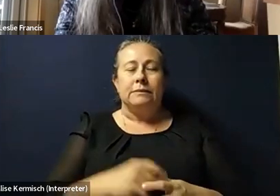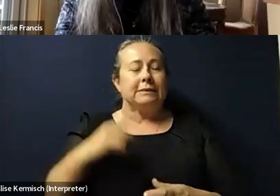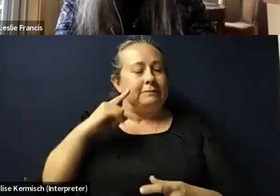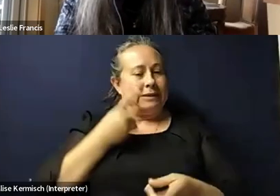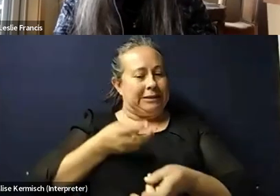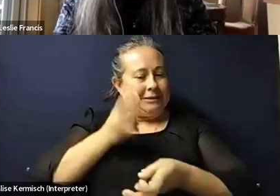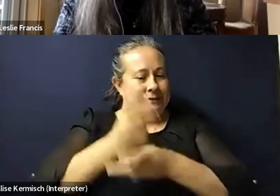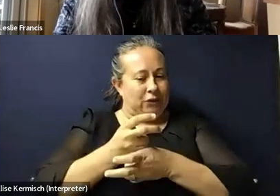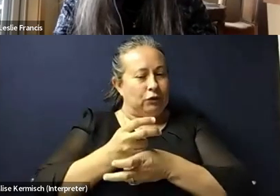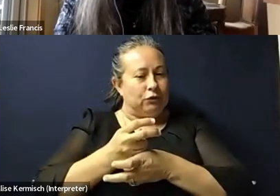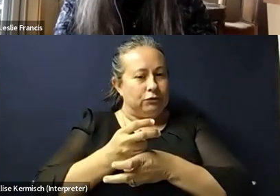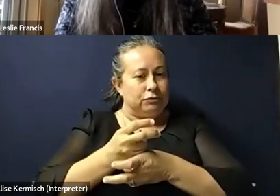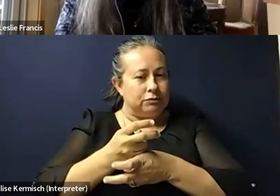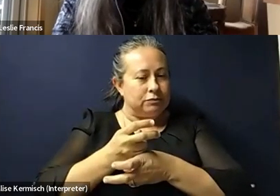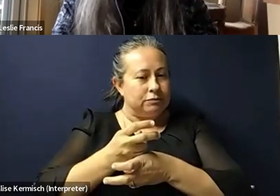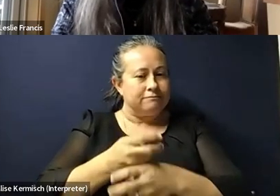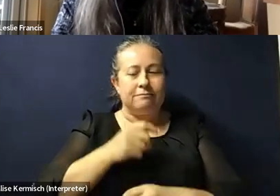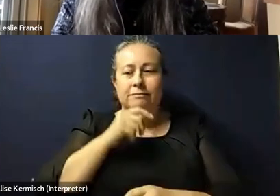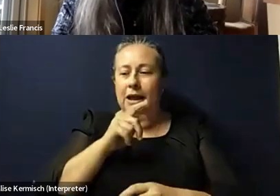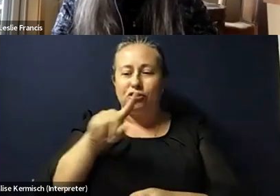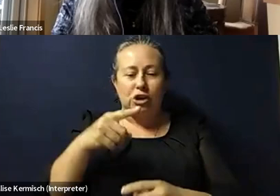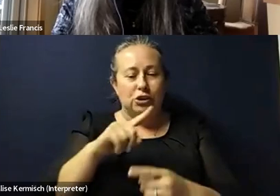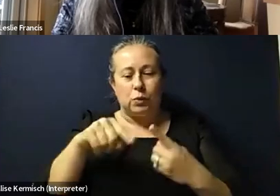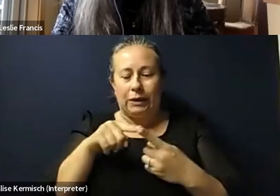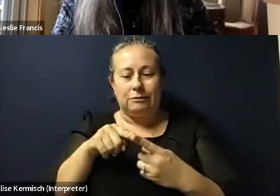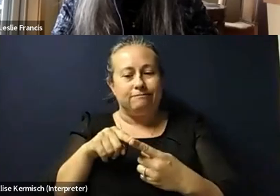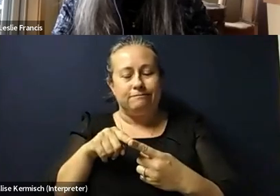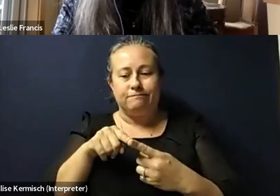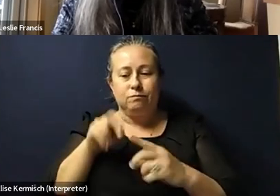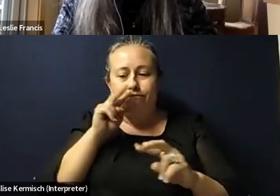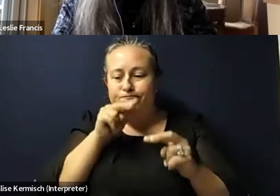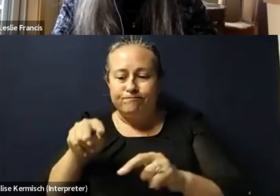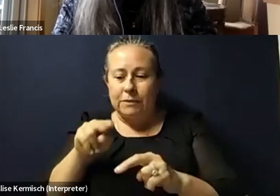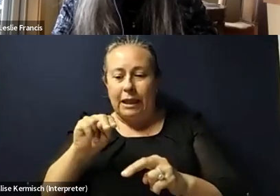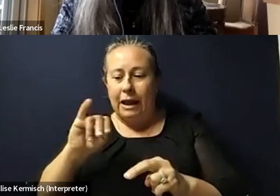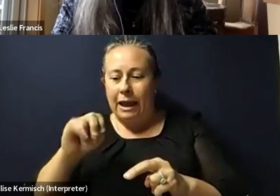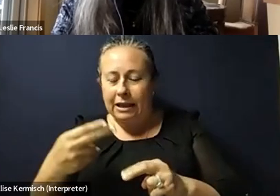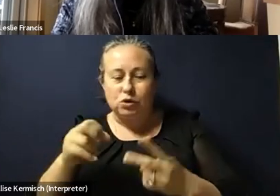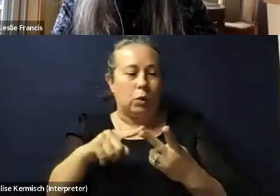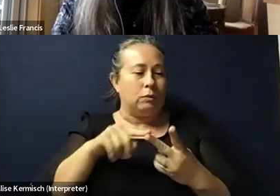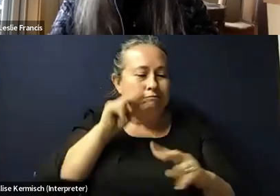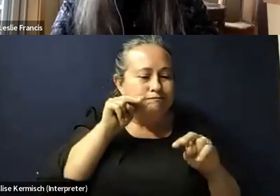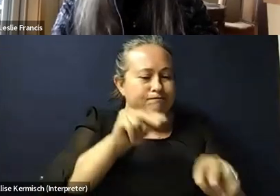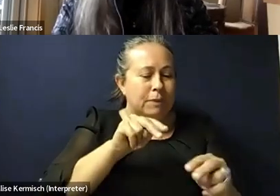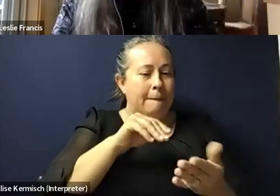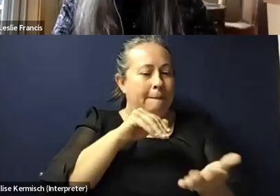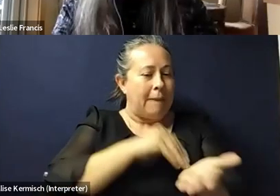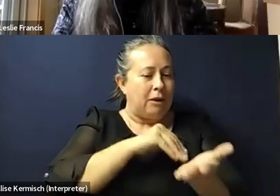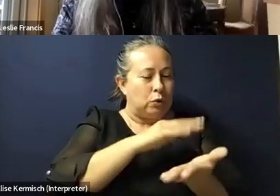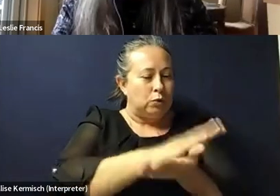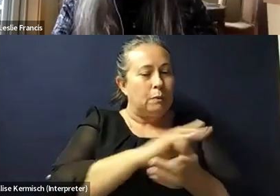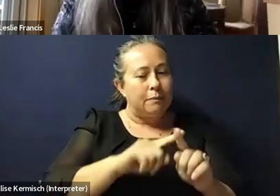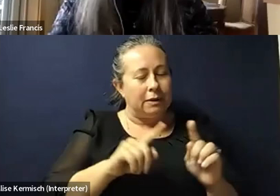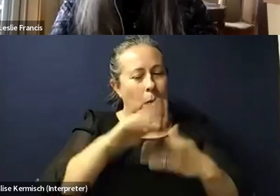difficult. You know, it's not just when you get to NIH or to medical schools. You know, it's really the whole process